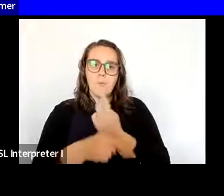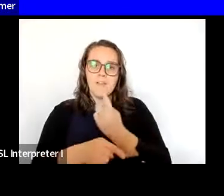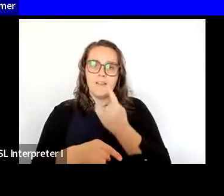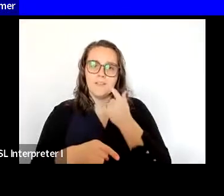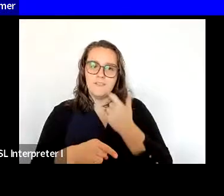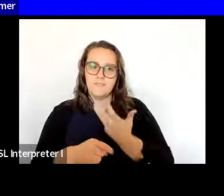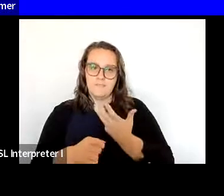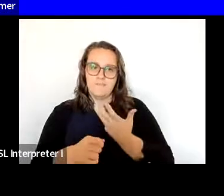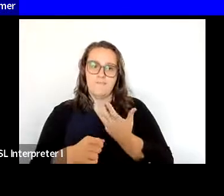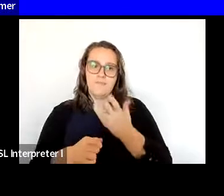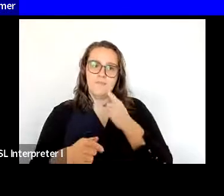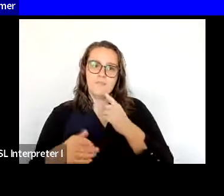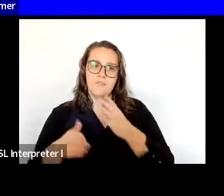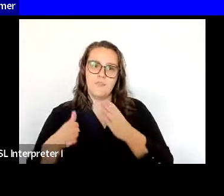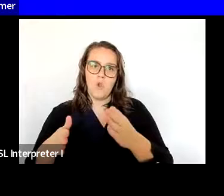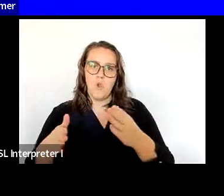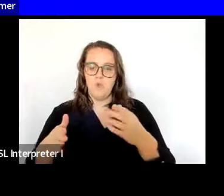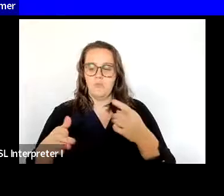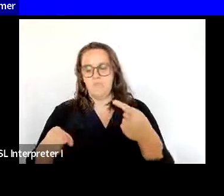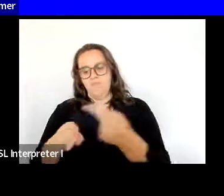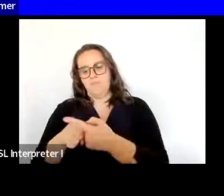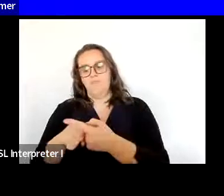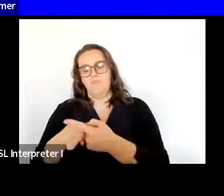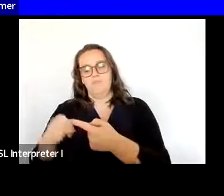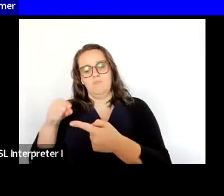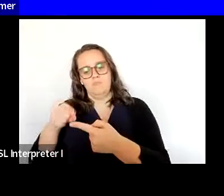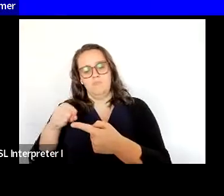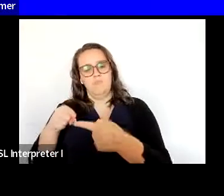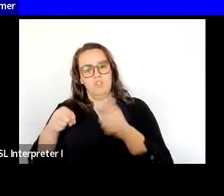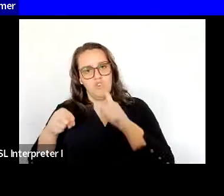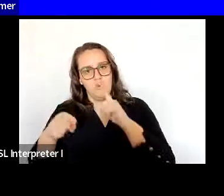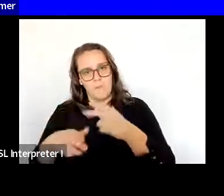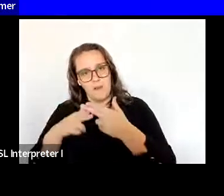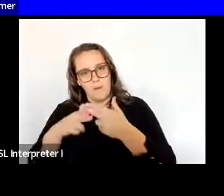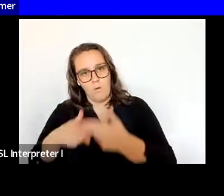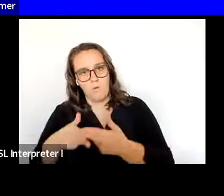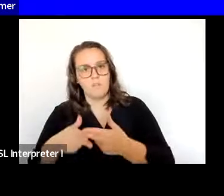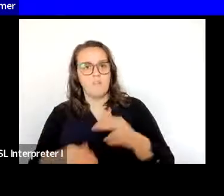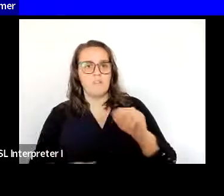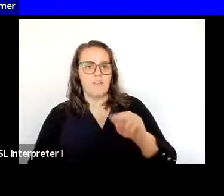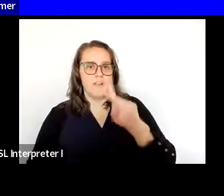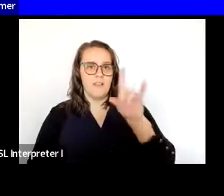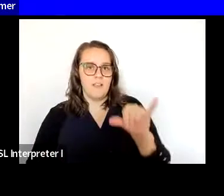the roadway bisecting the block be restored to Navy Place Southeast.